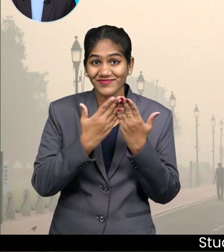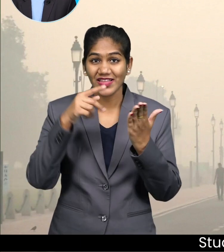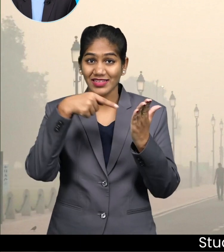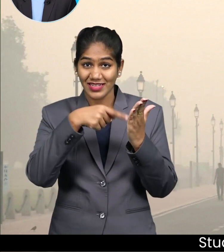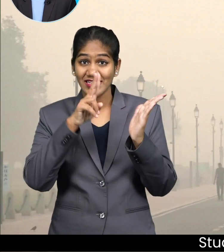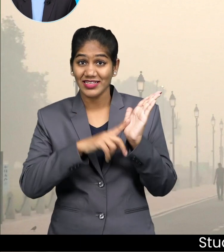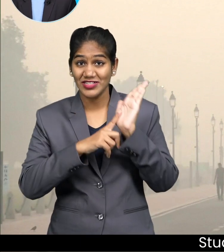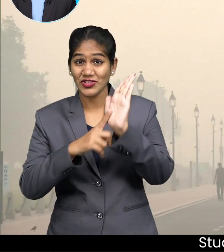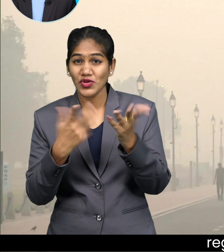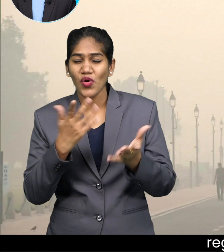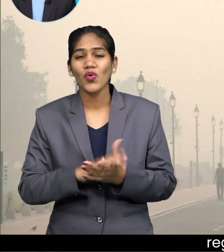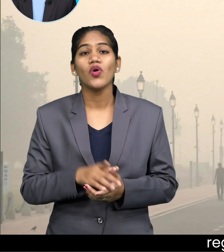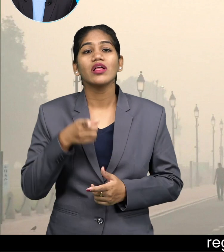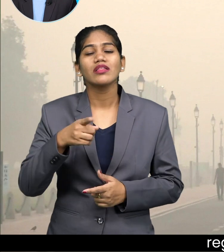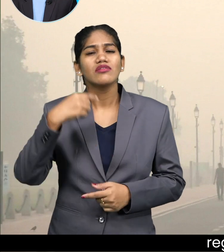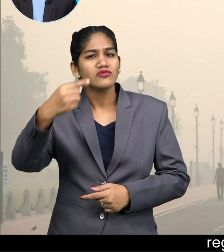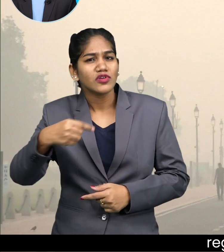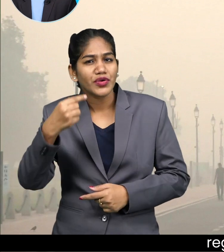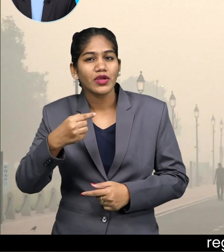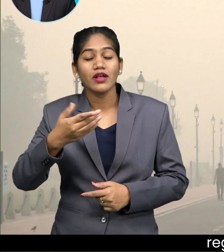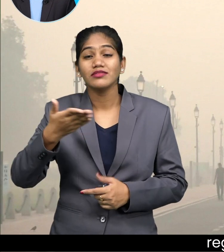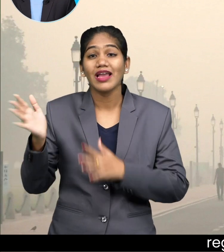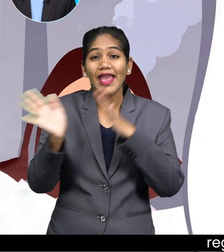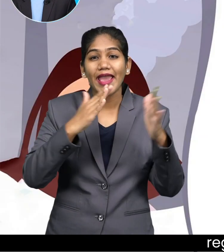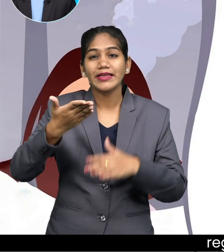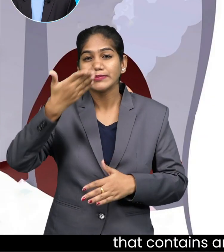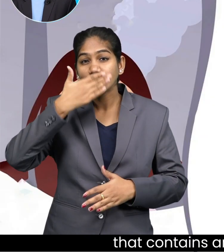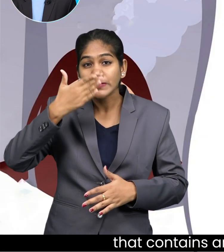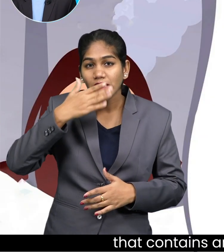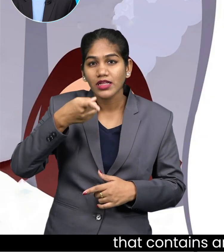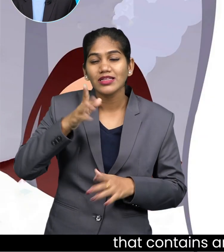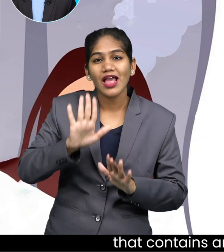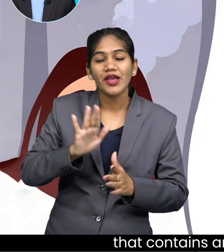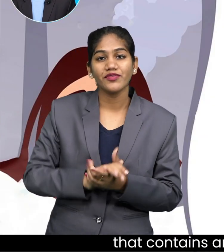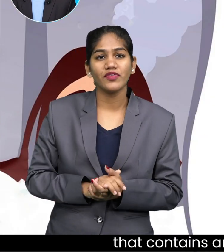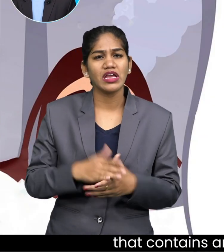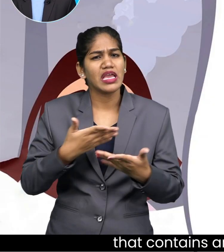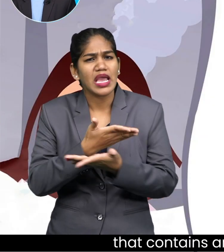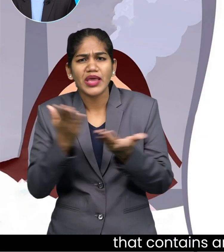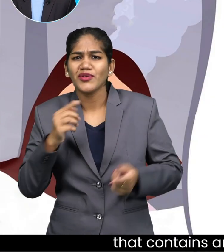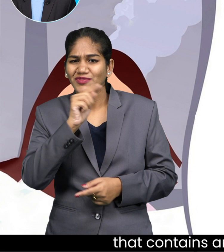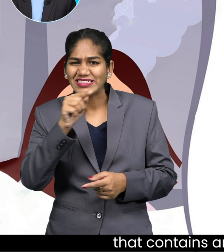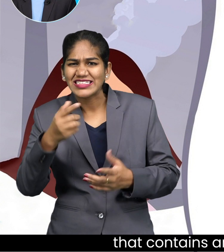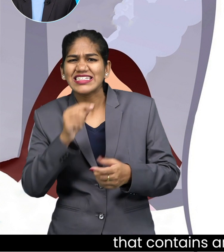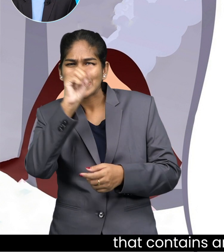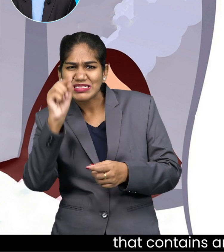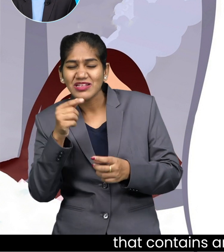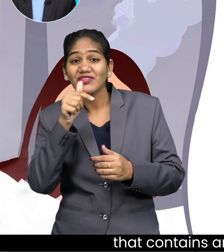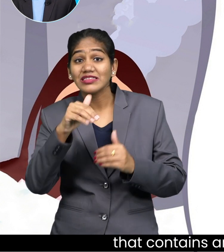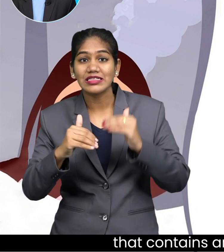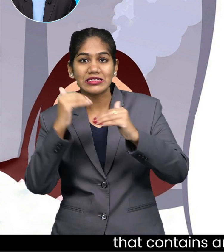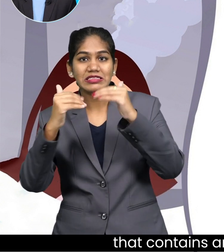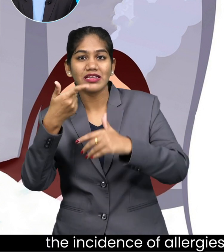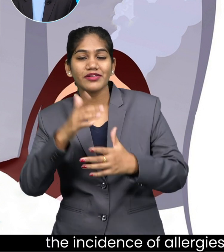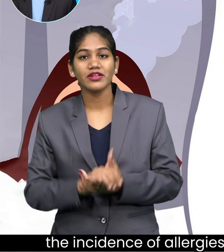Studies have shown that regularly breathing air that contains any of these substances